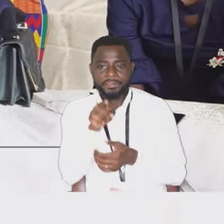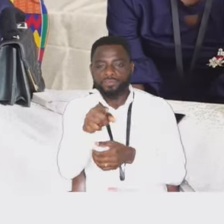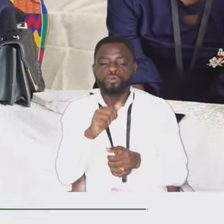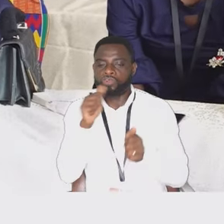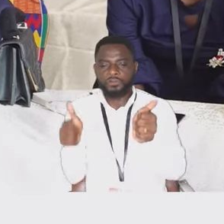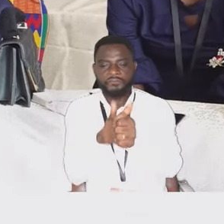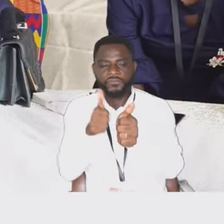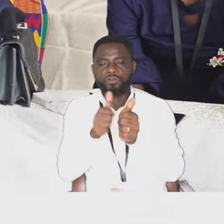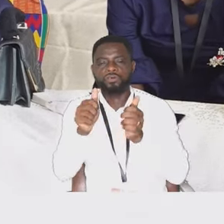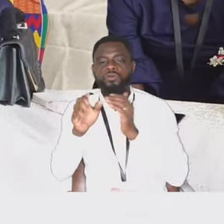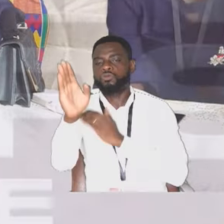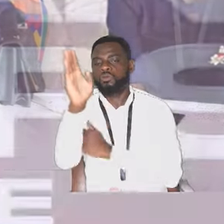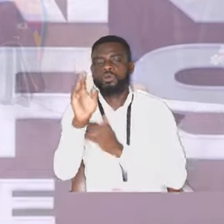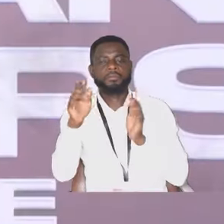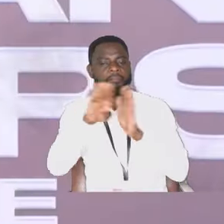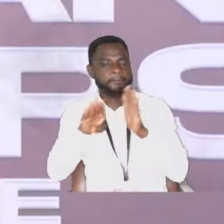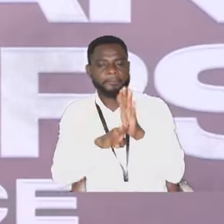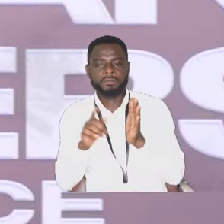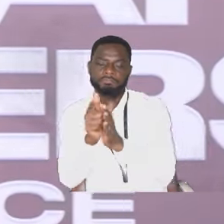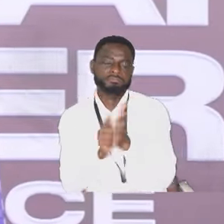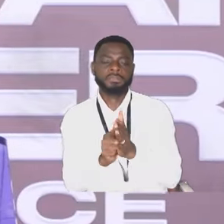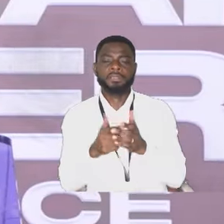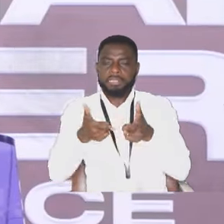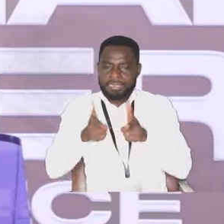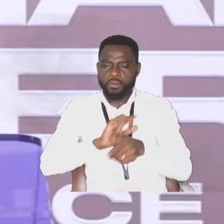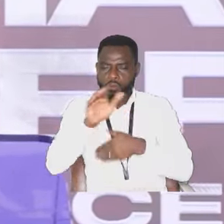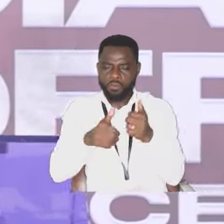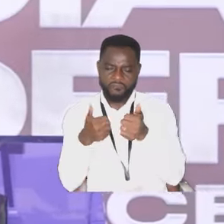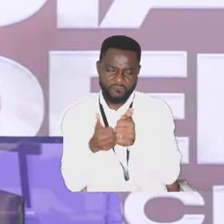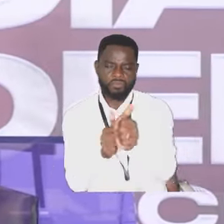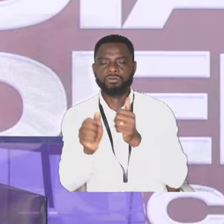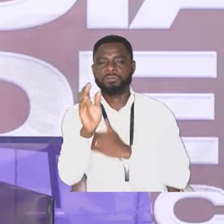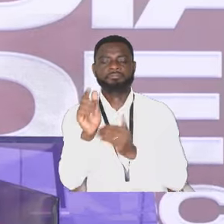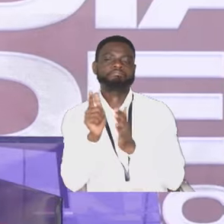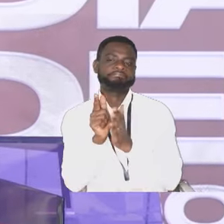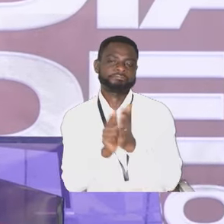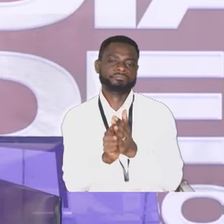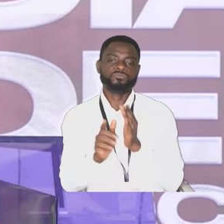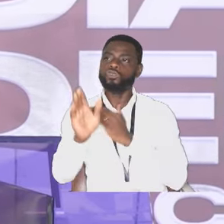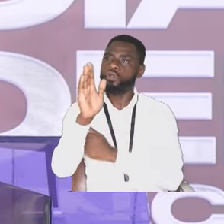biblical principles. Let us abide by biblical principles. God is enough to be able to bless us.